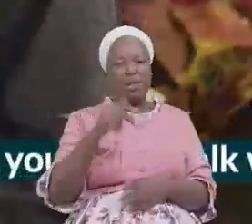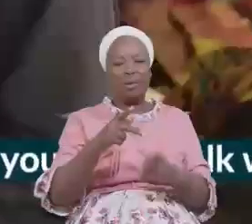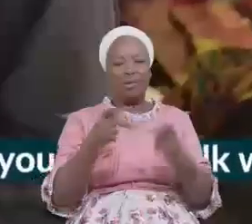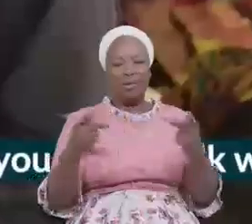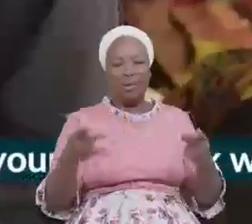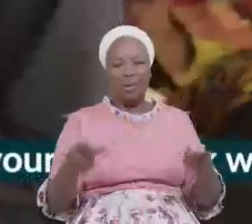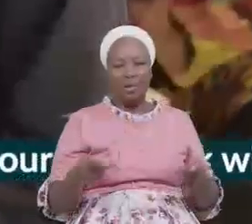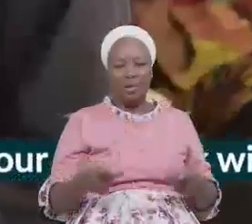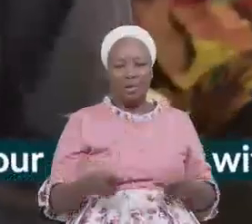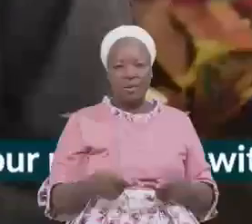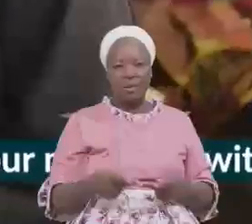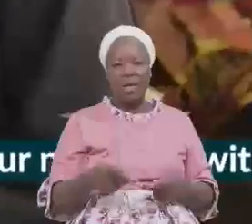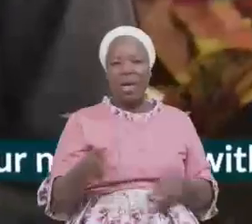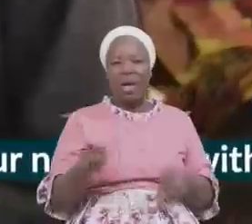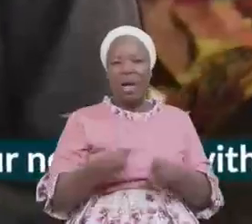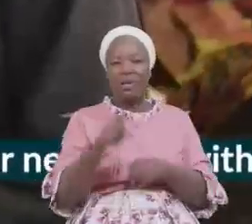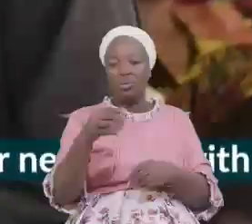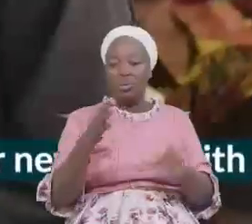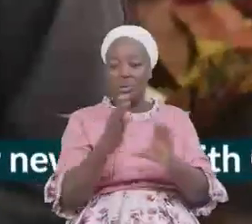As you have got your own,